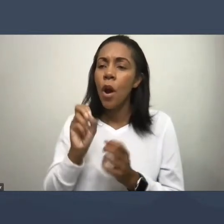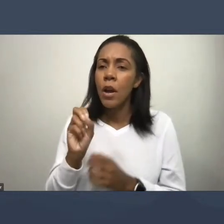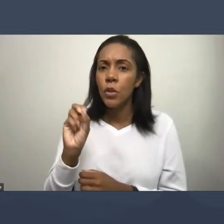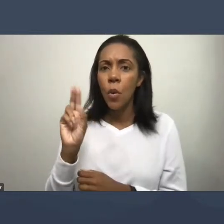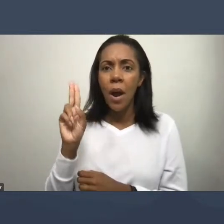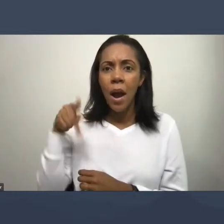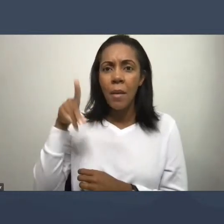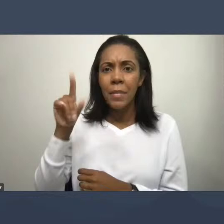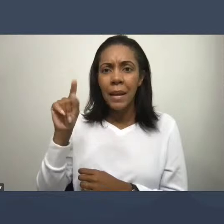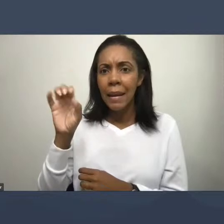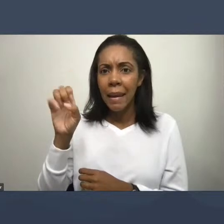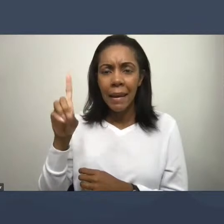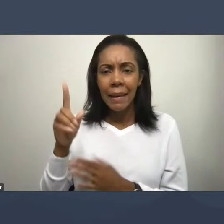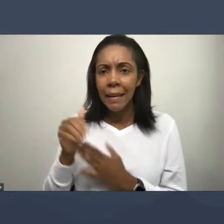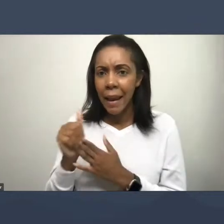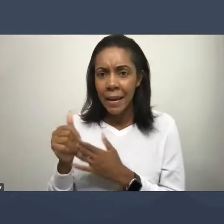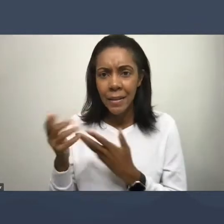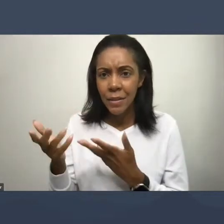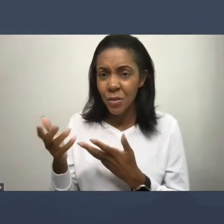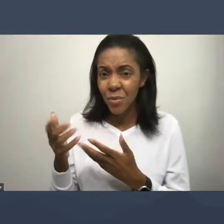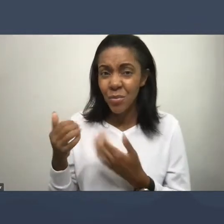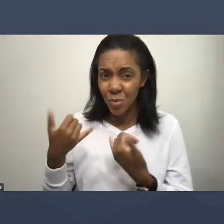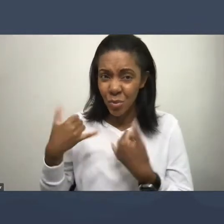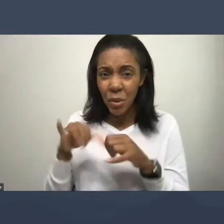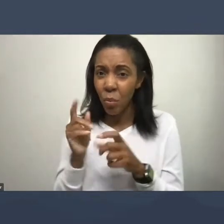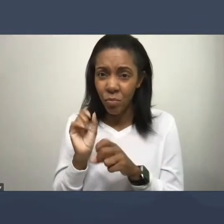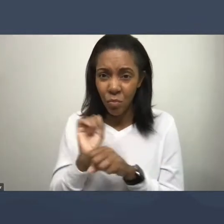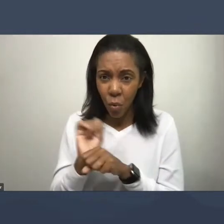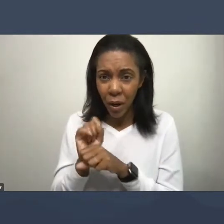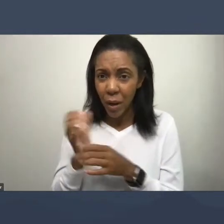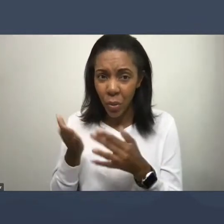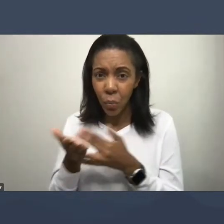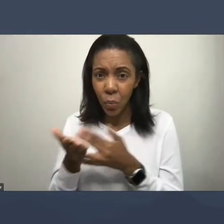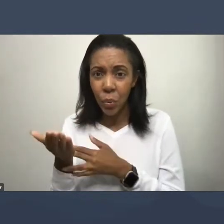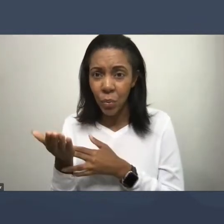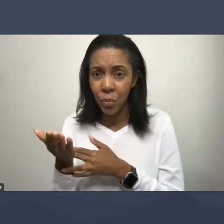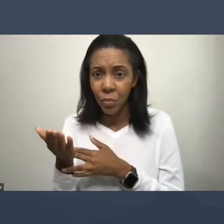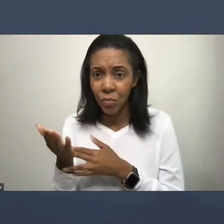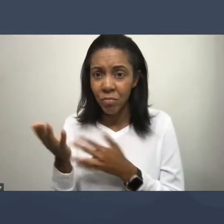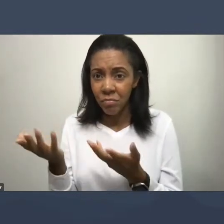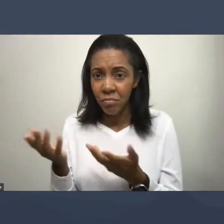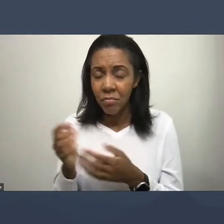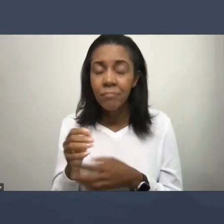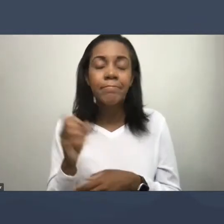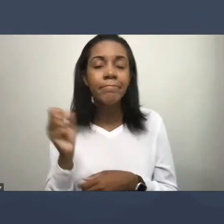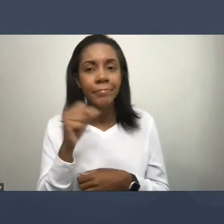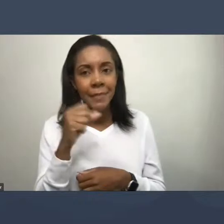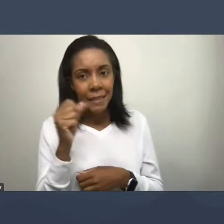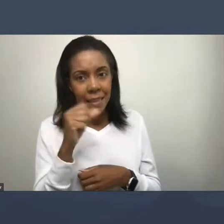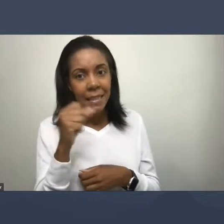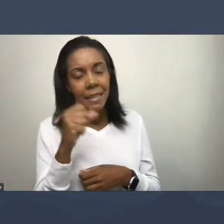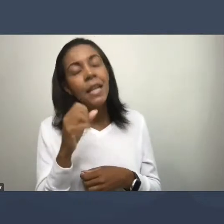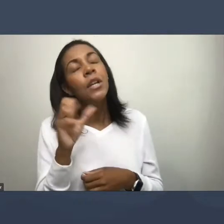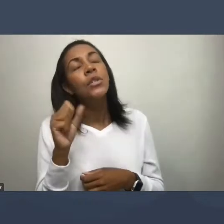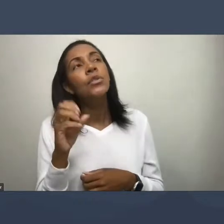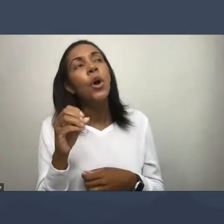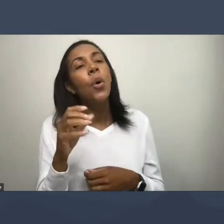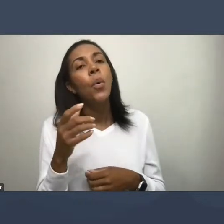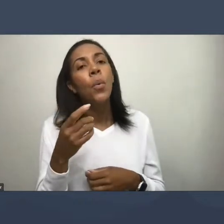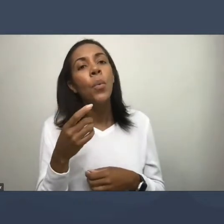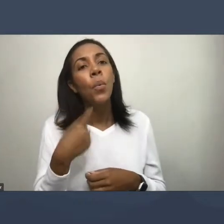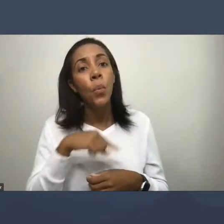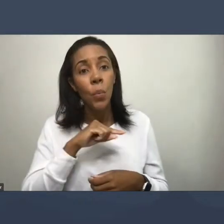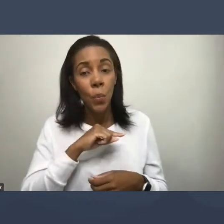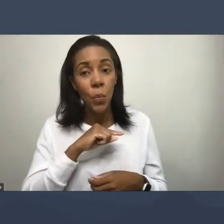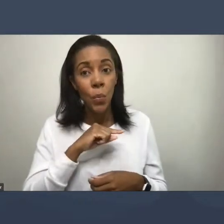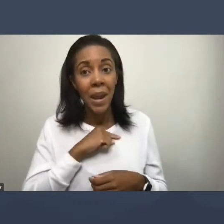anything like that. That's just still working through new federal guidelines. Yes, sir. So we had